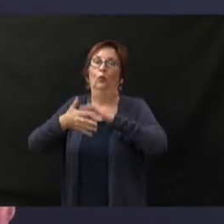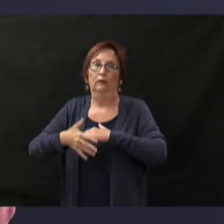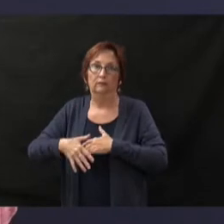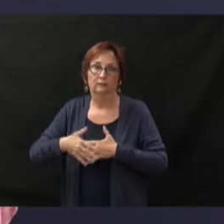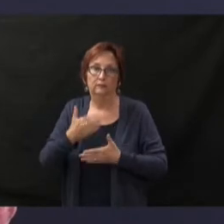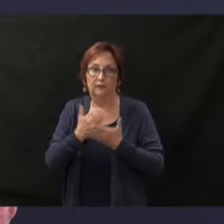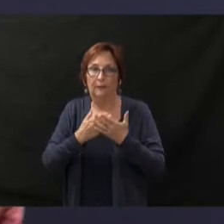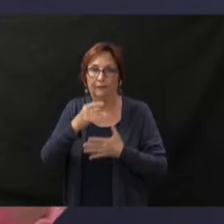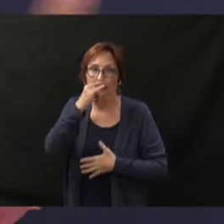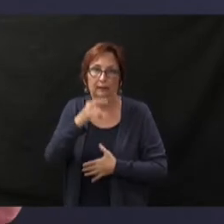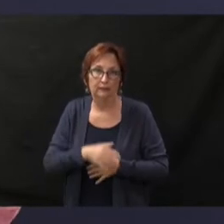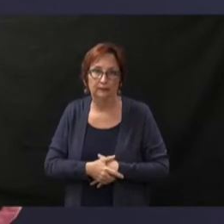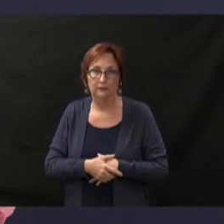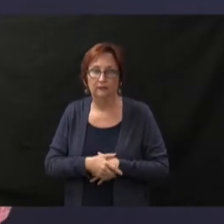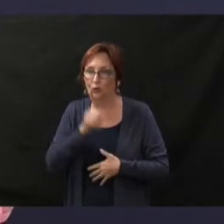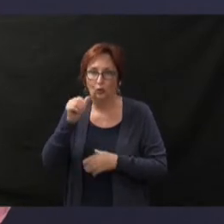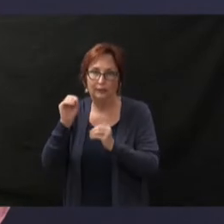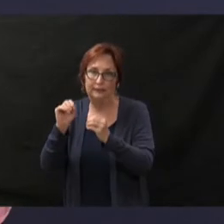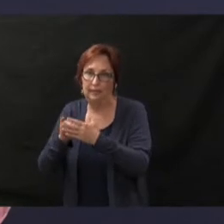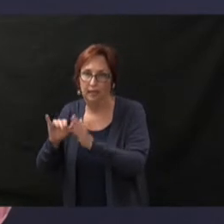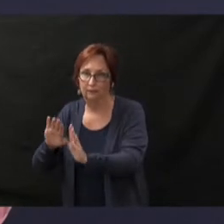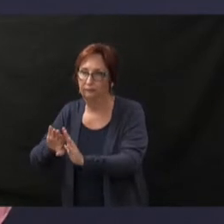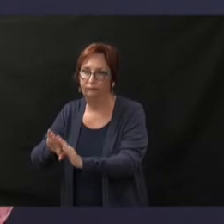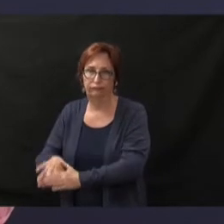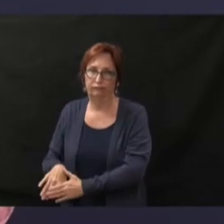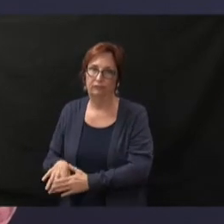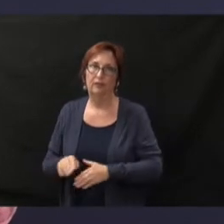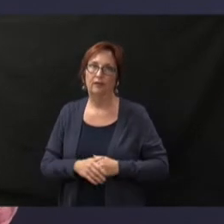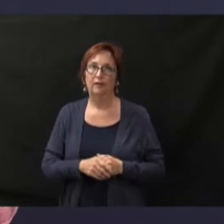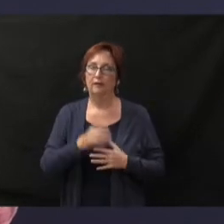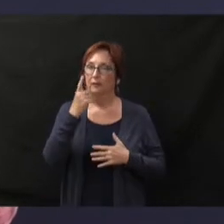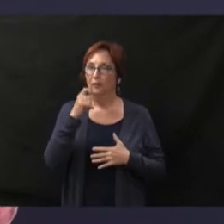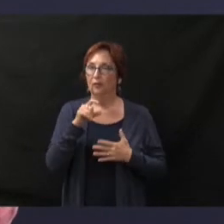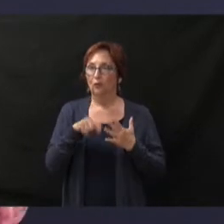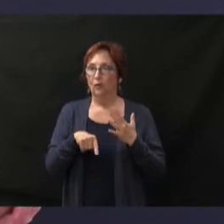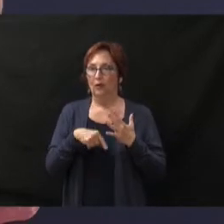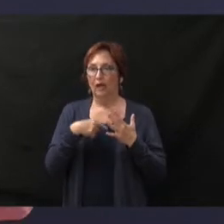time. So don't teach that, because